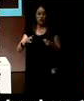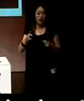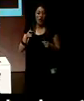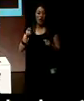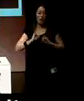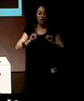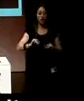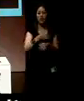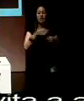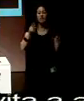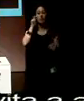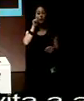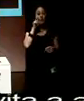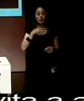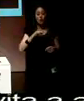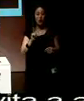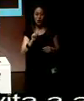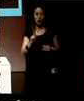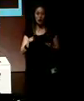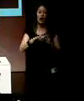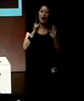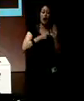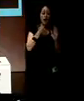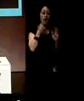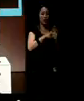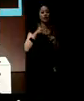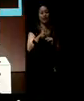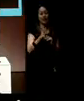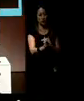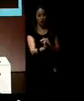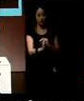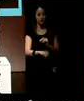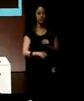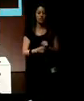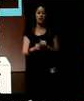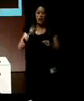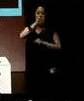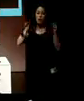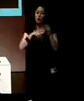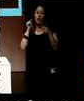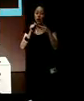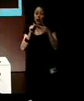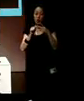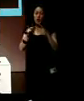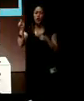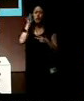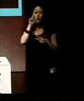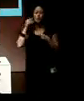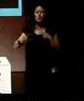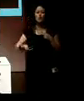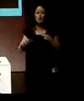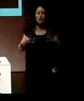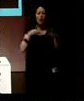To my second question, why tourism? Why is tourism so important when it comes to accessibility? Well, apart from the human